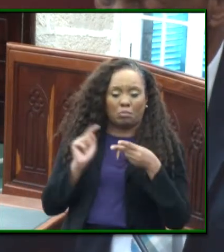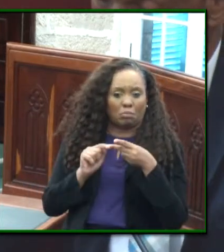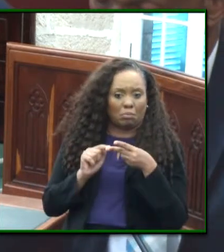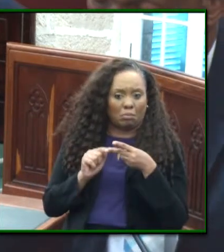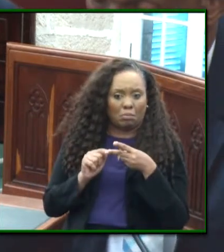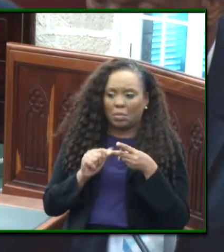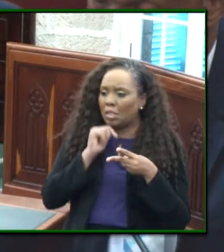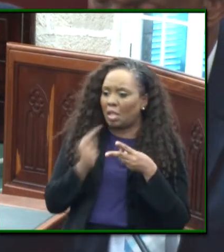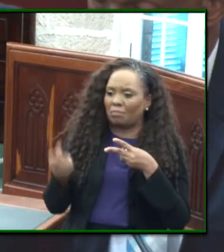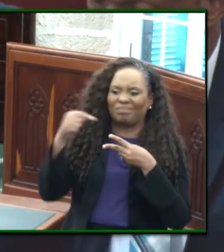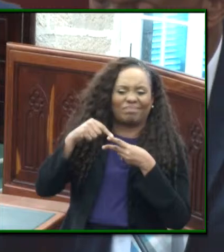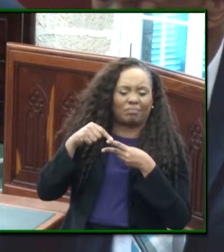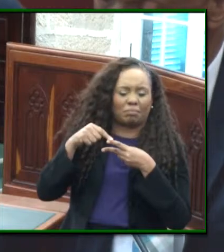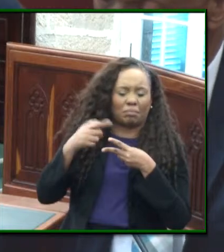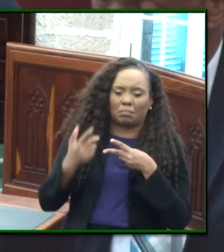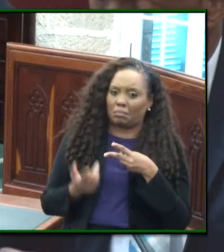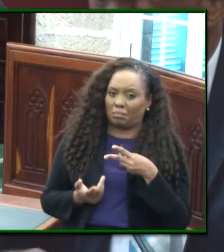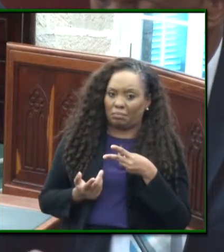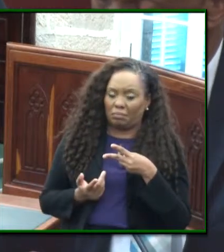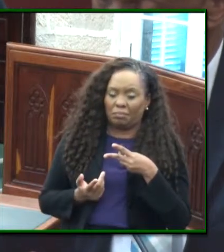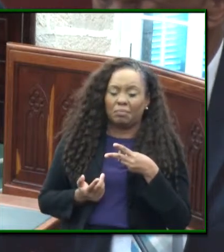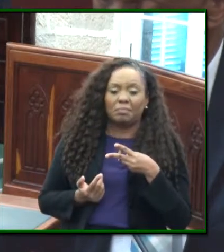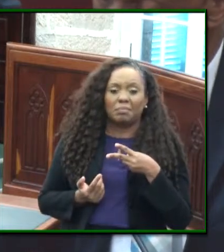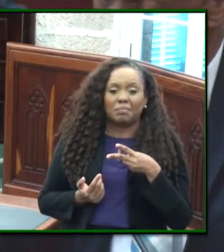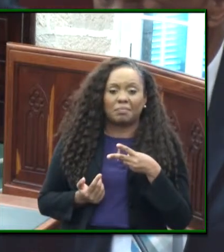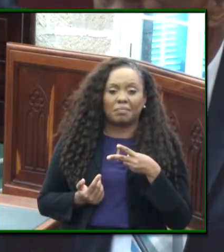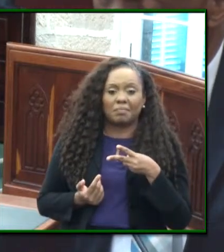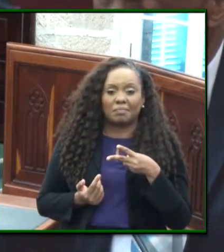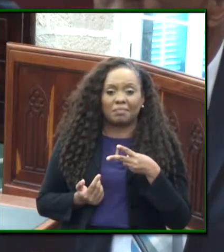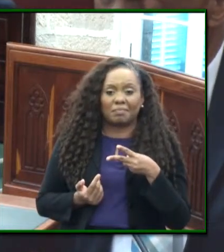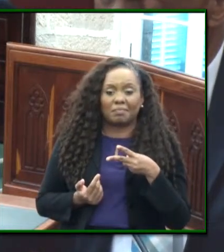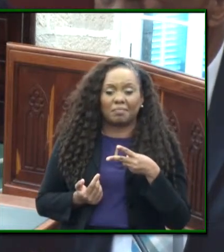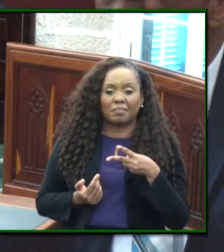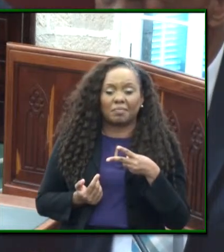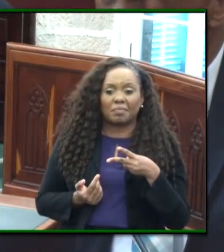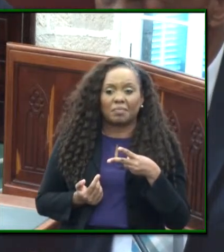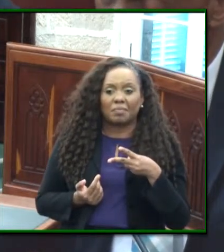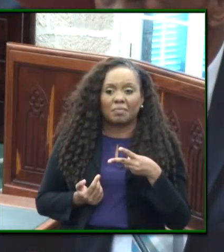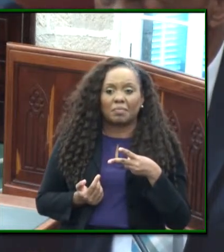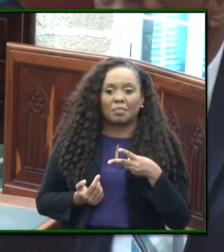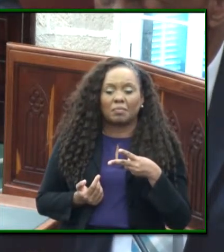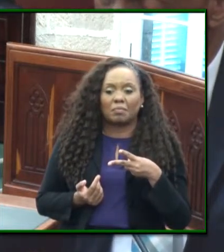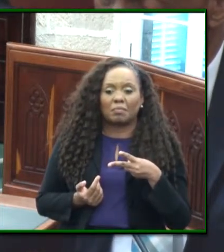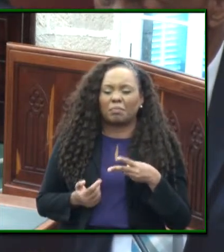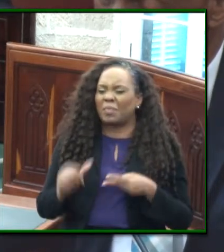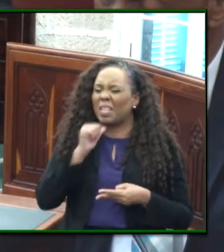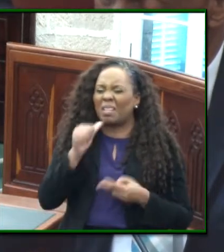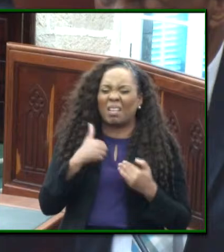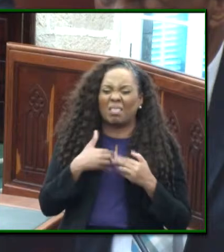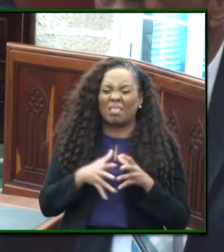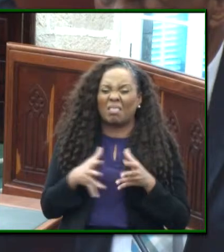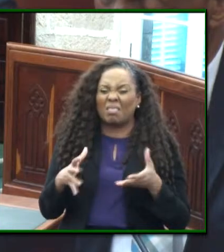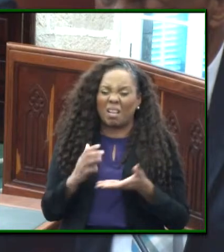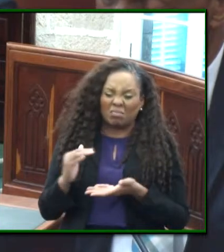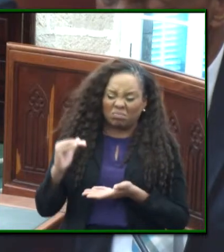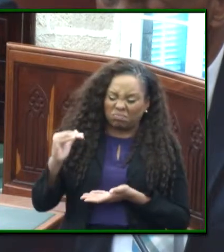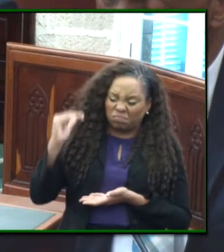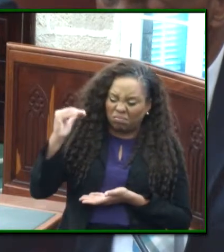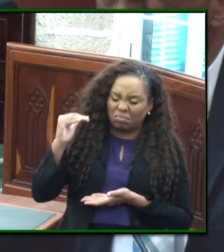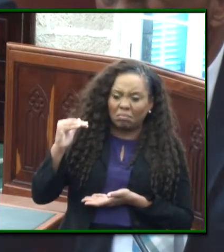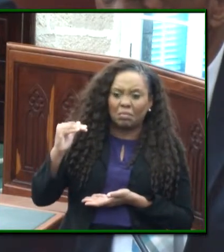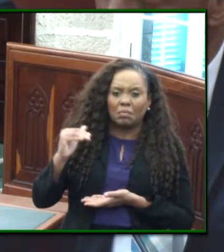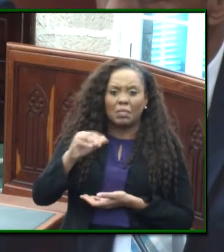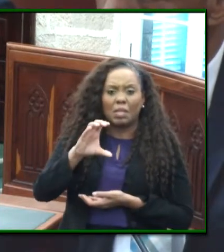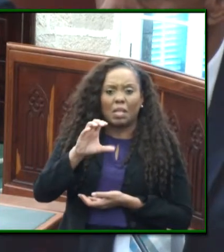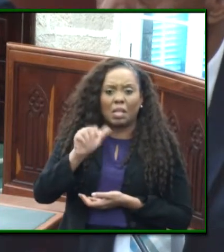to the Police Complaints Authority. There is not a huge backlog. We do